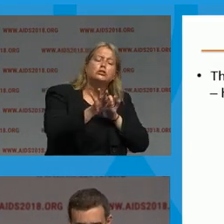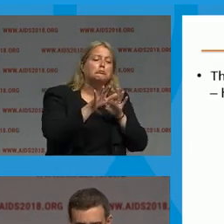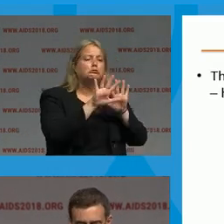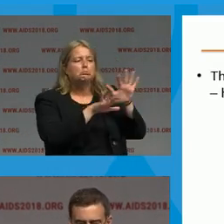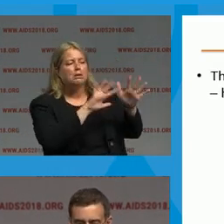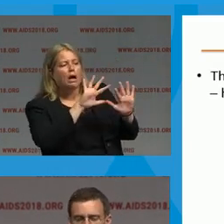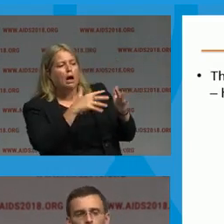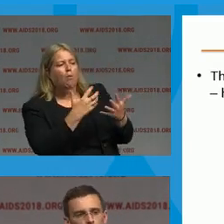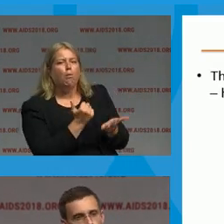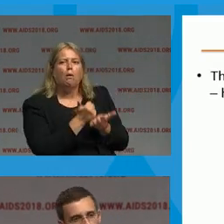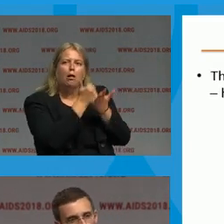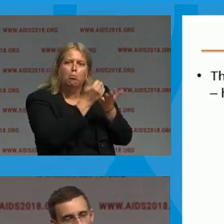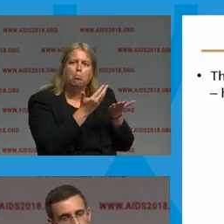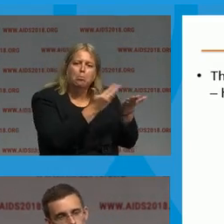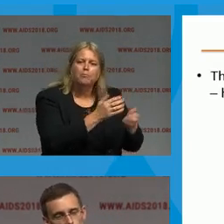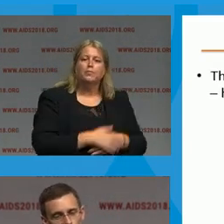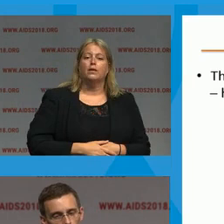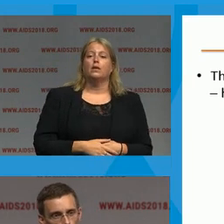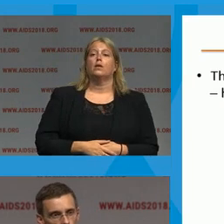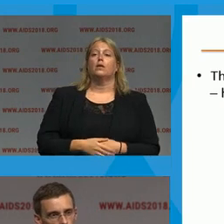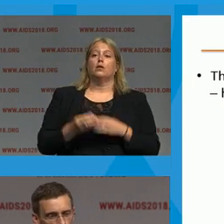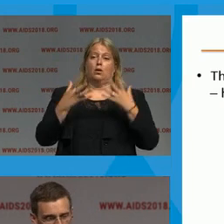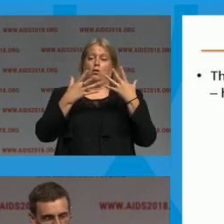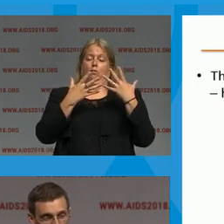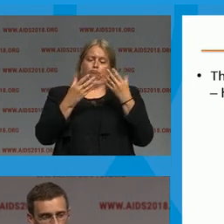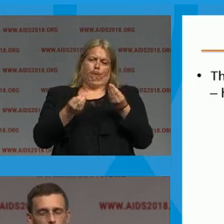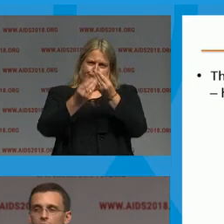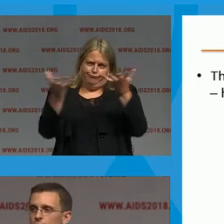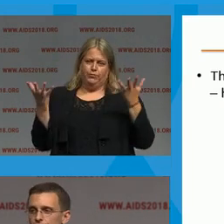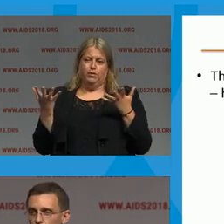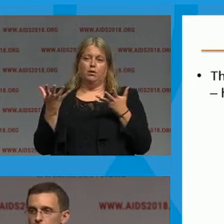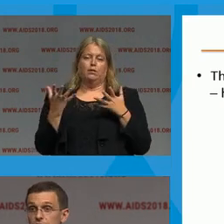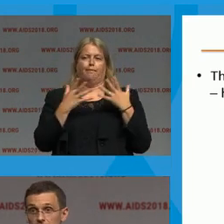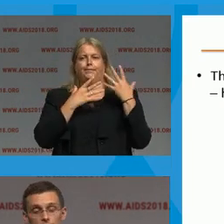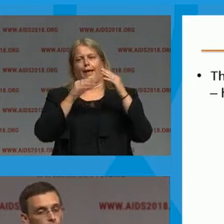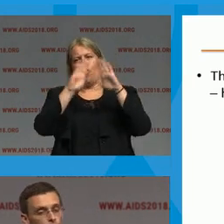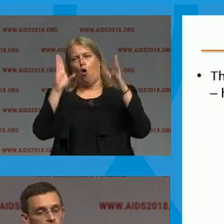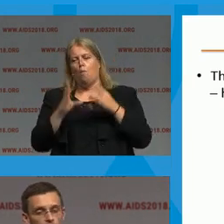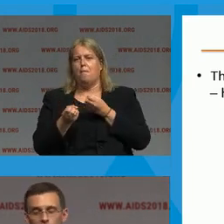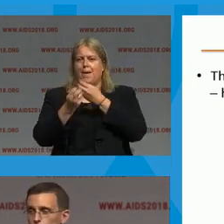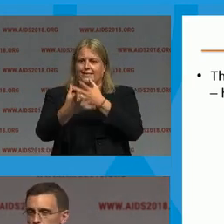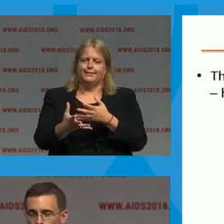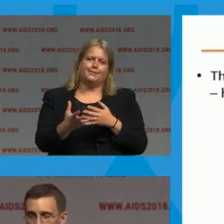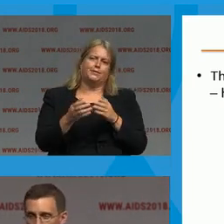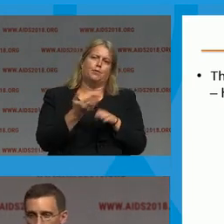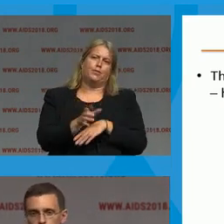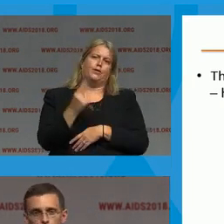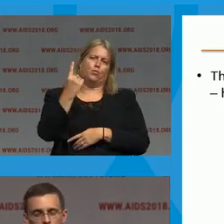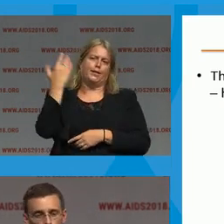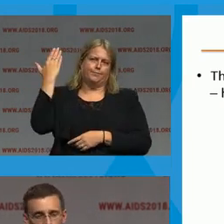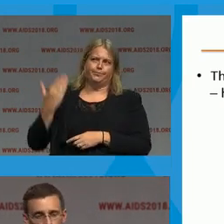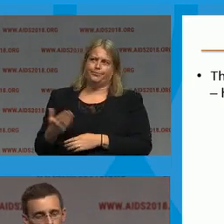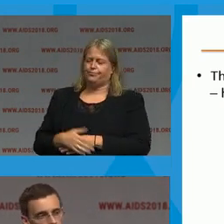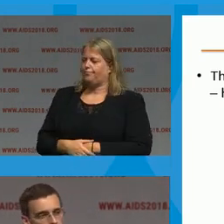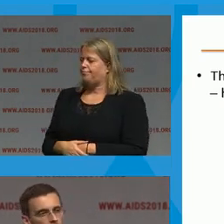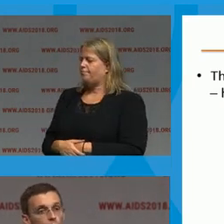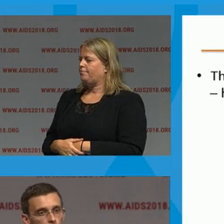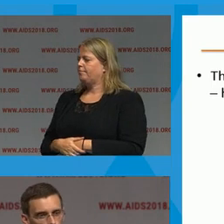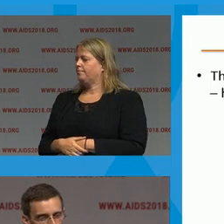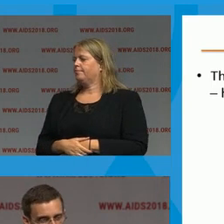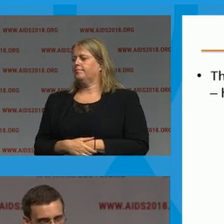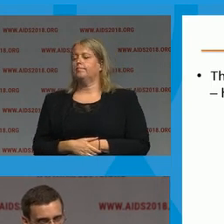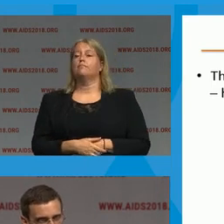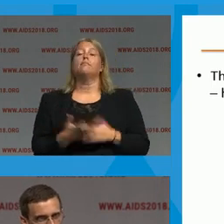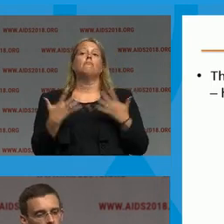well. So take-home messages of part 1, which is cure. Therapies aimed at reducing the viral reservoir and inducing remission are